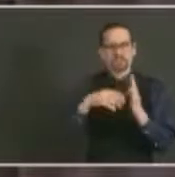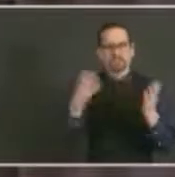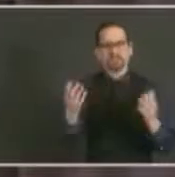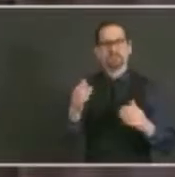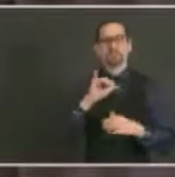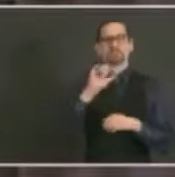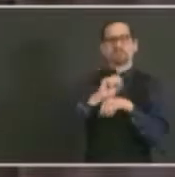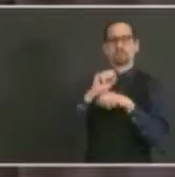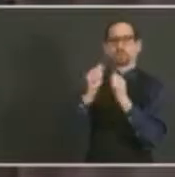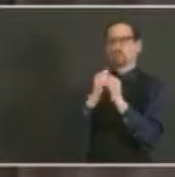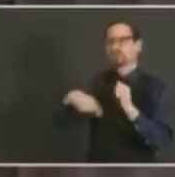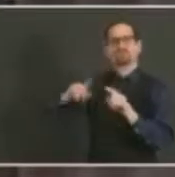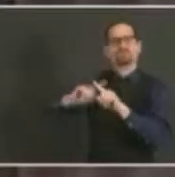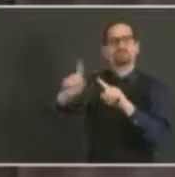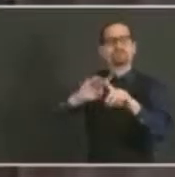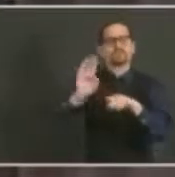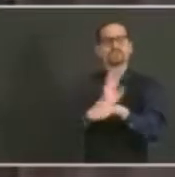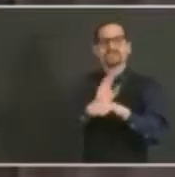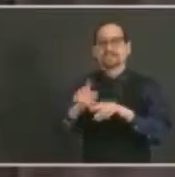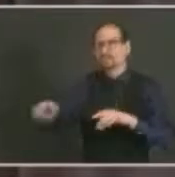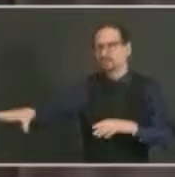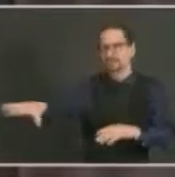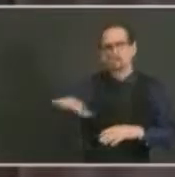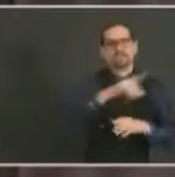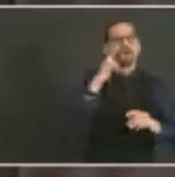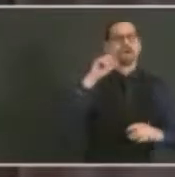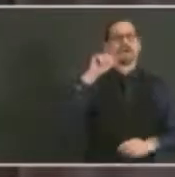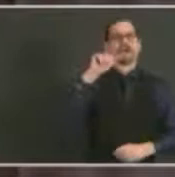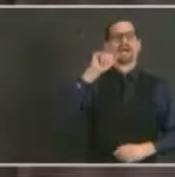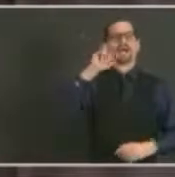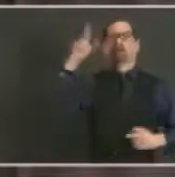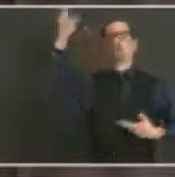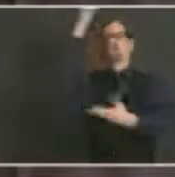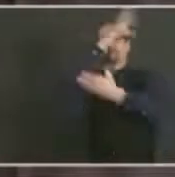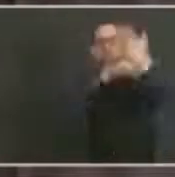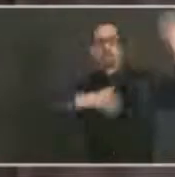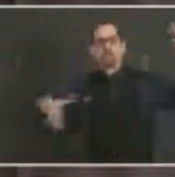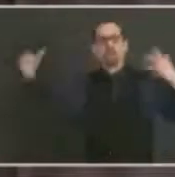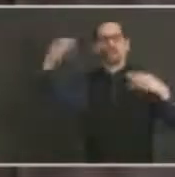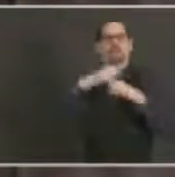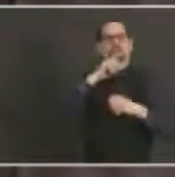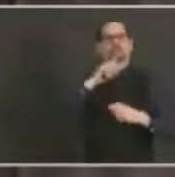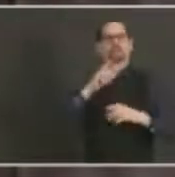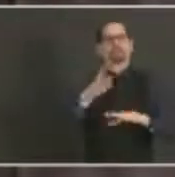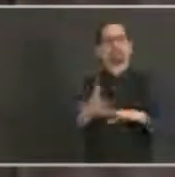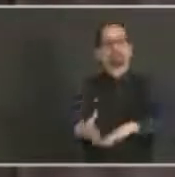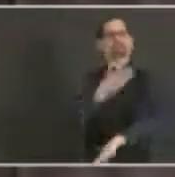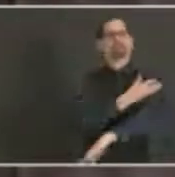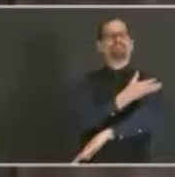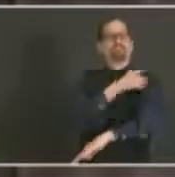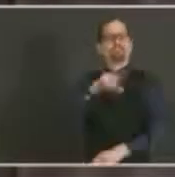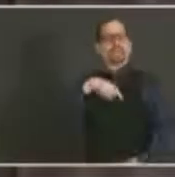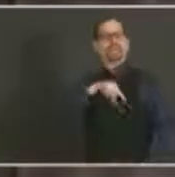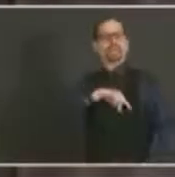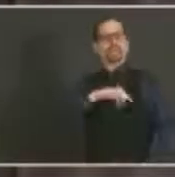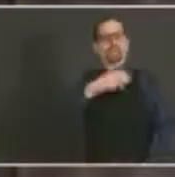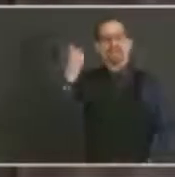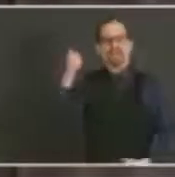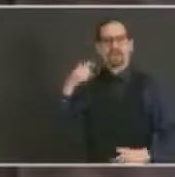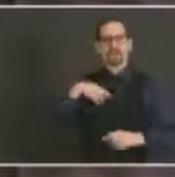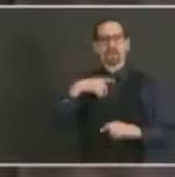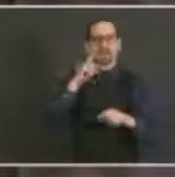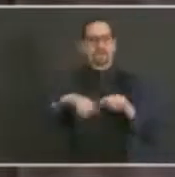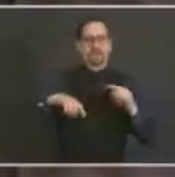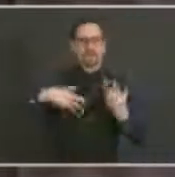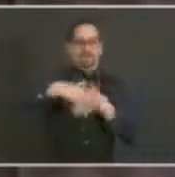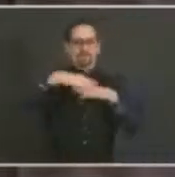improving ventilation. We want to do everything we can to avoid it being a super spreader event. There's no mingling, there's no standing at the bar. The plexiglass is